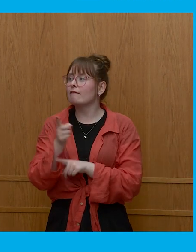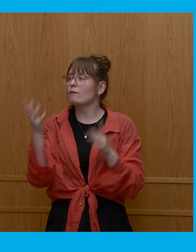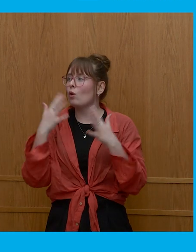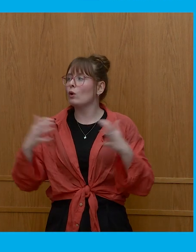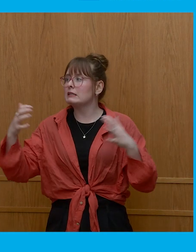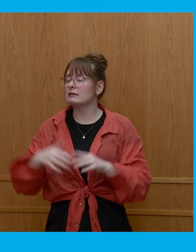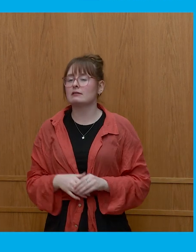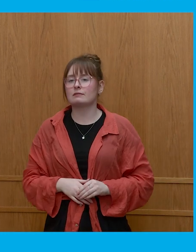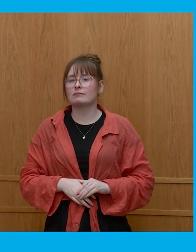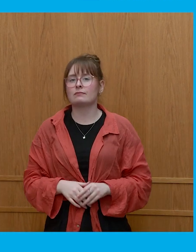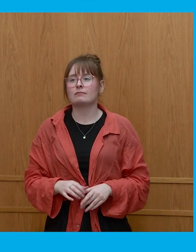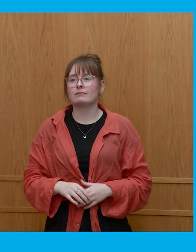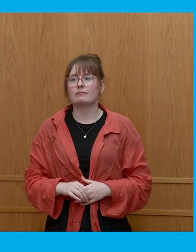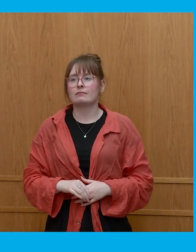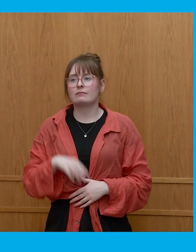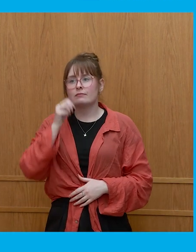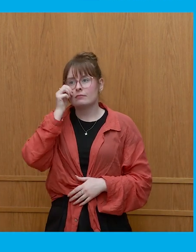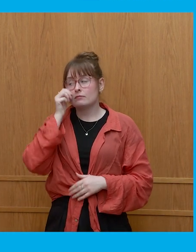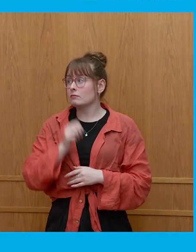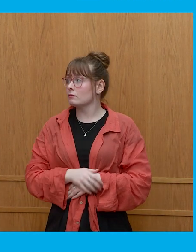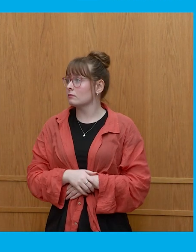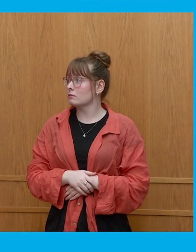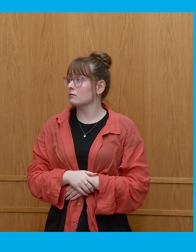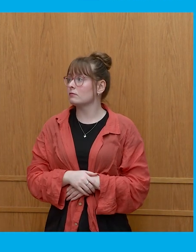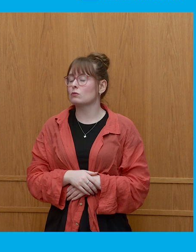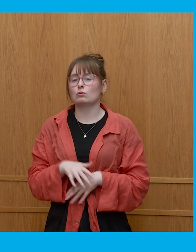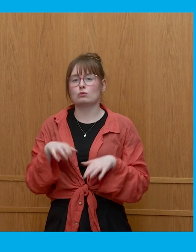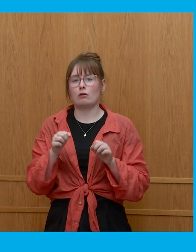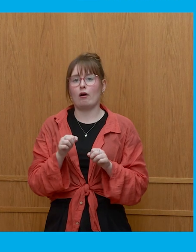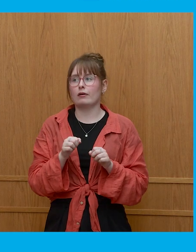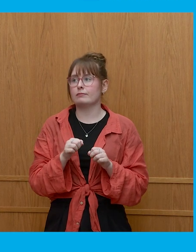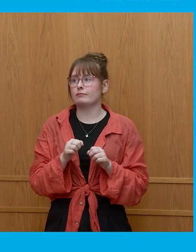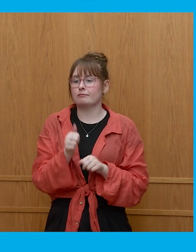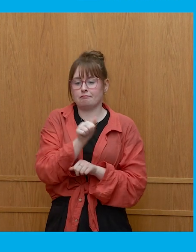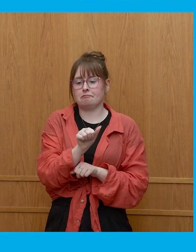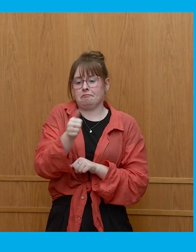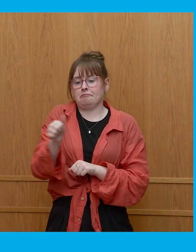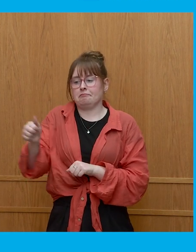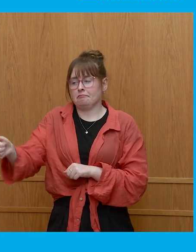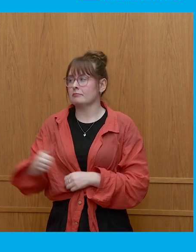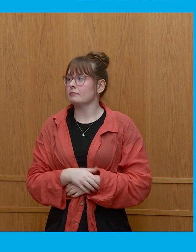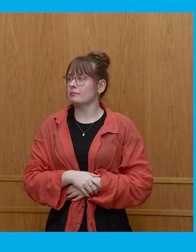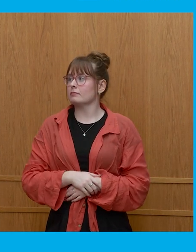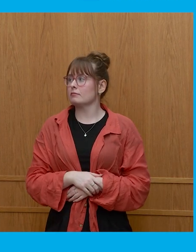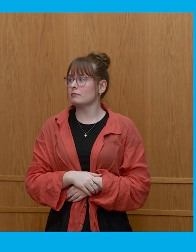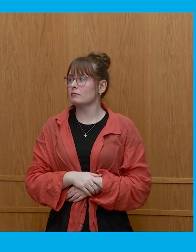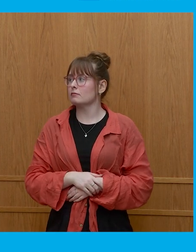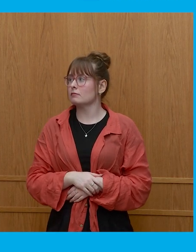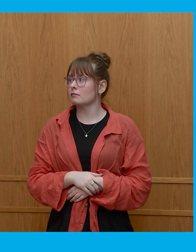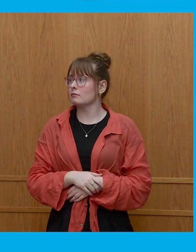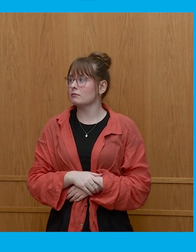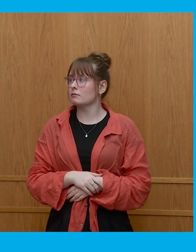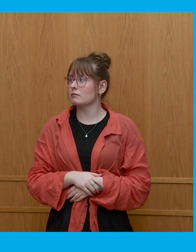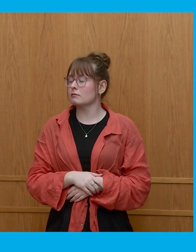this corner. Oh, I don't know. Could you maybe just start and work your way forward? There's a gentleman, I think it's Stuart,